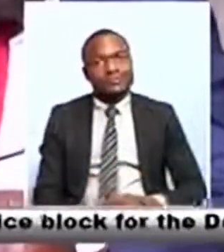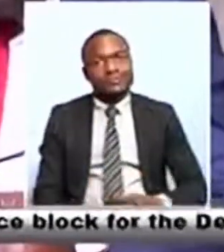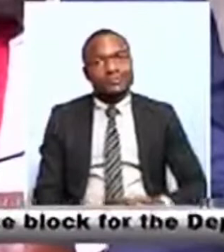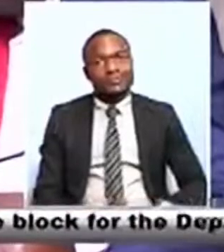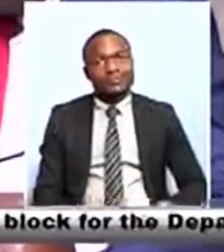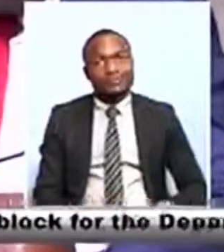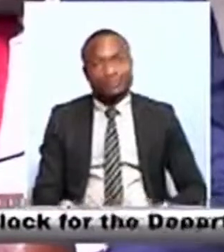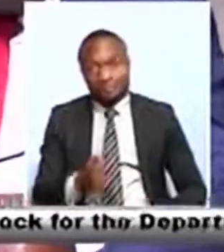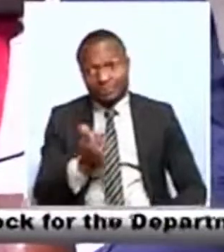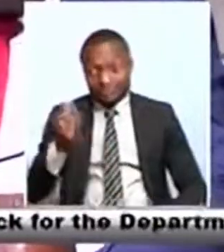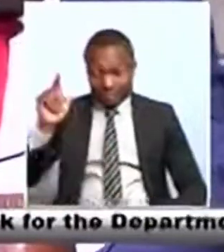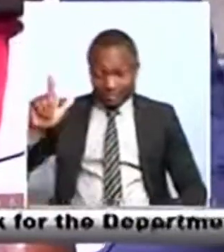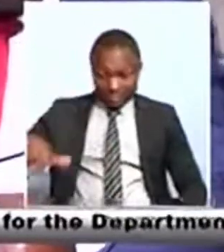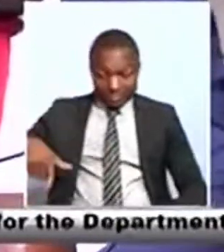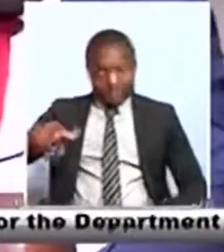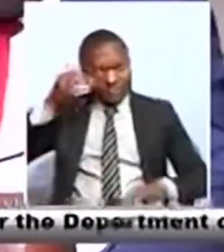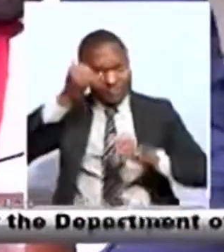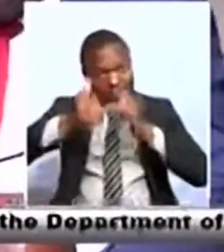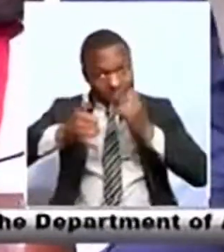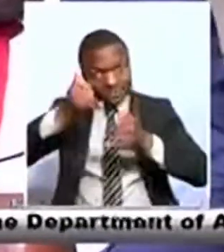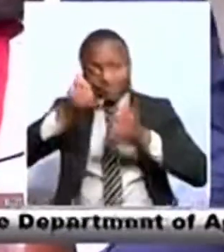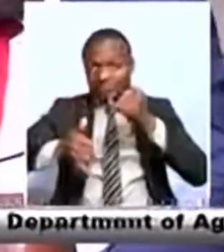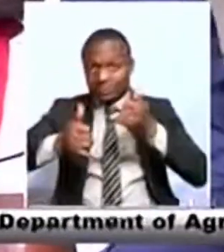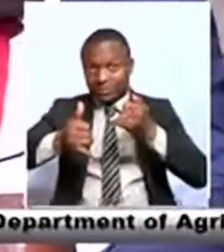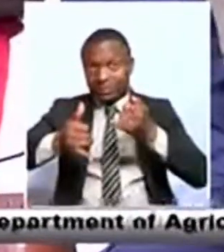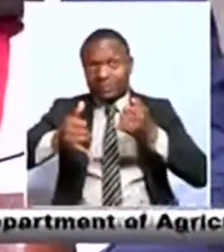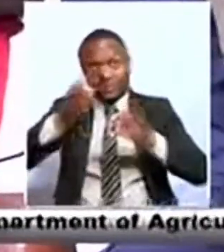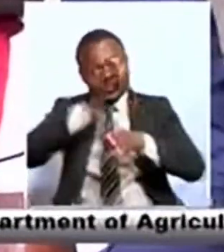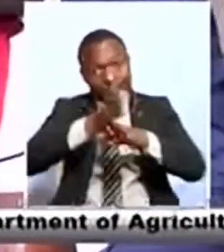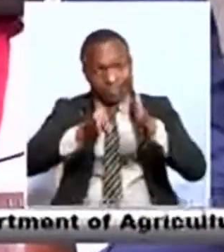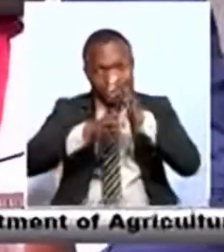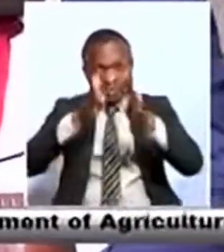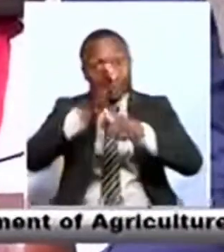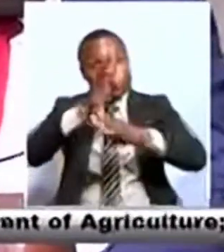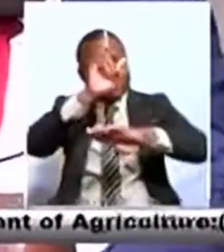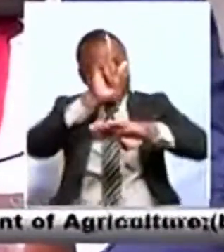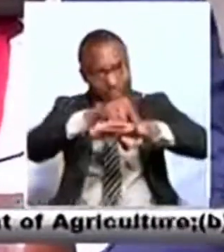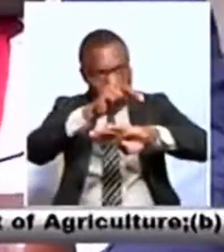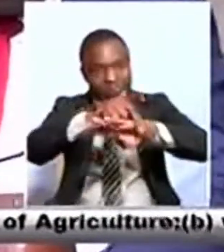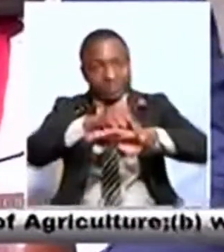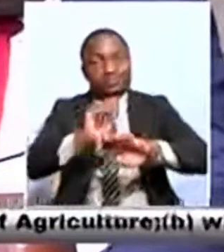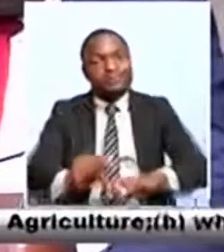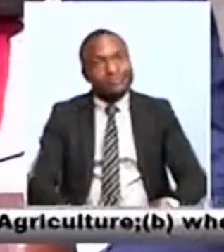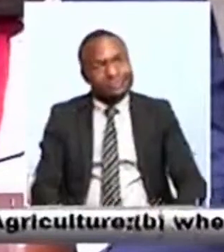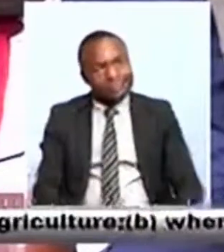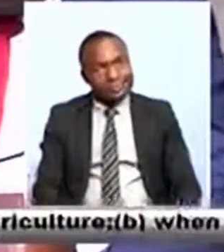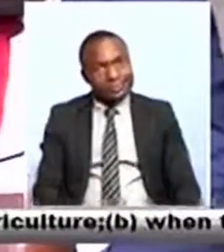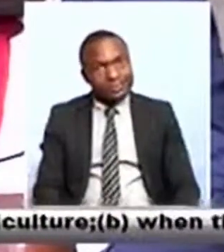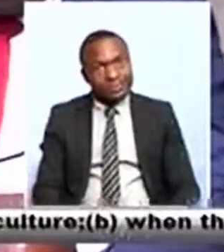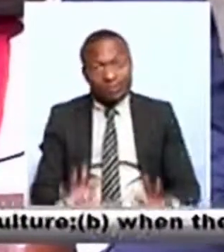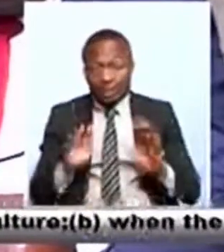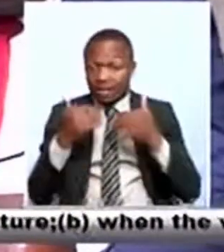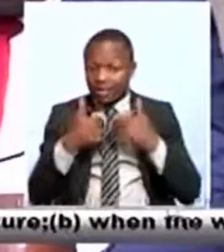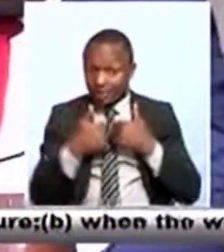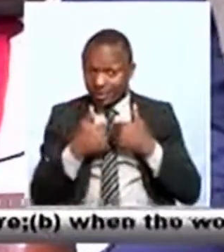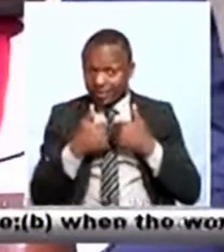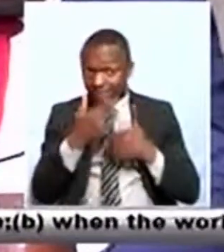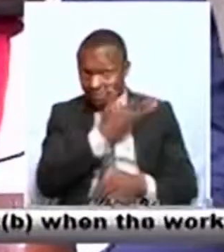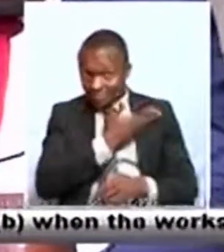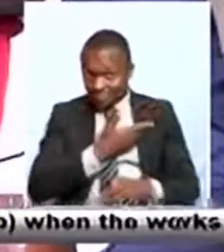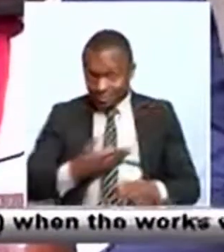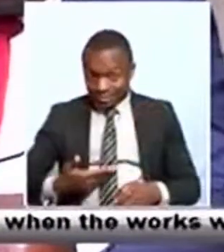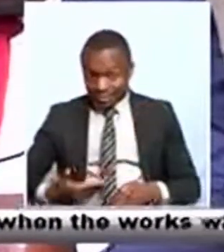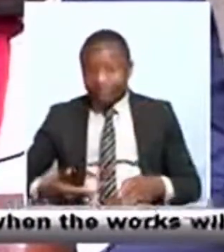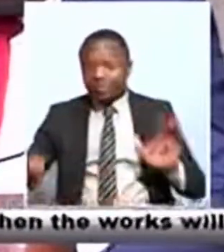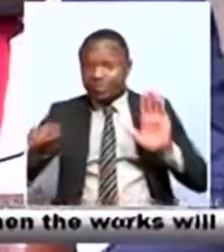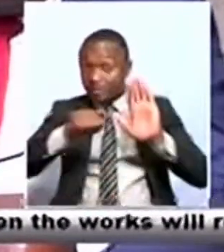Any delay in the completion of construction project has a very serious